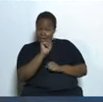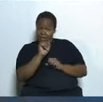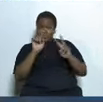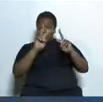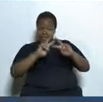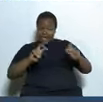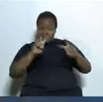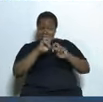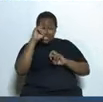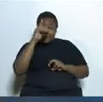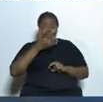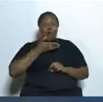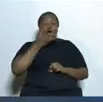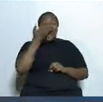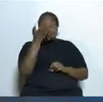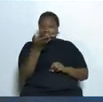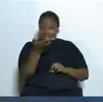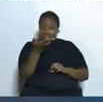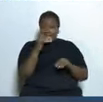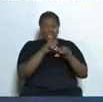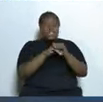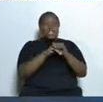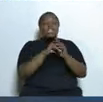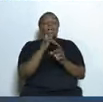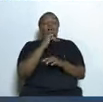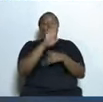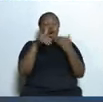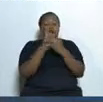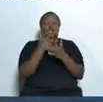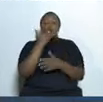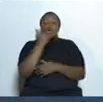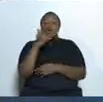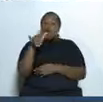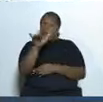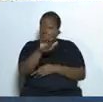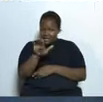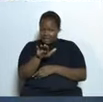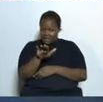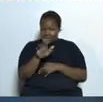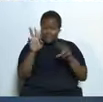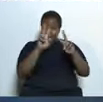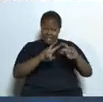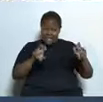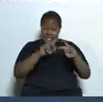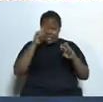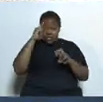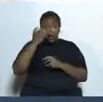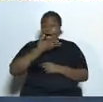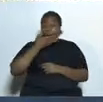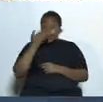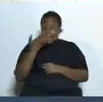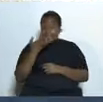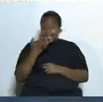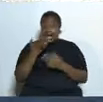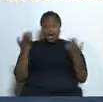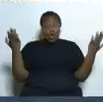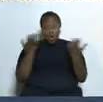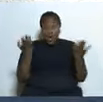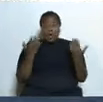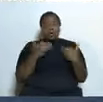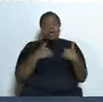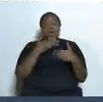for answers in all the wrong places. They're looking for answers where there are not